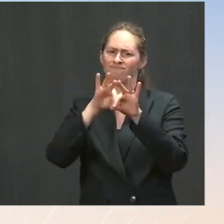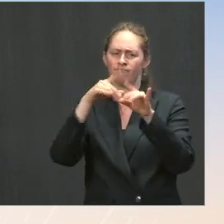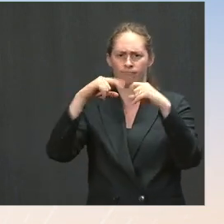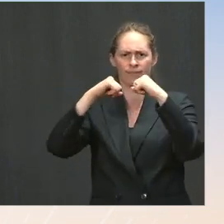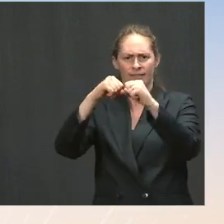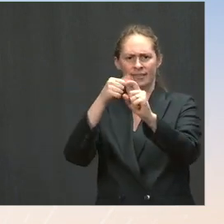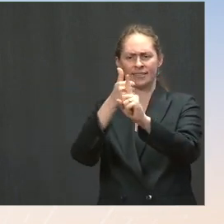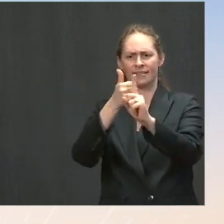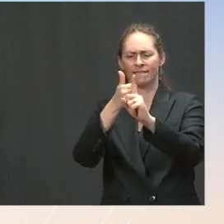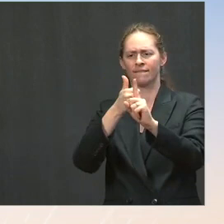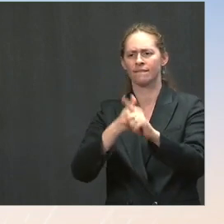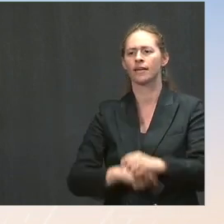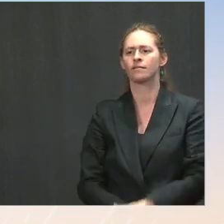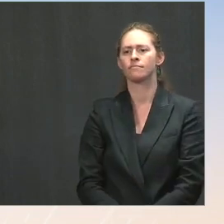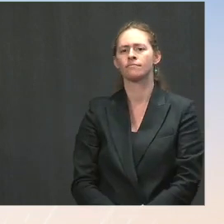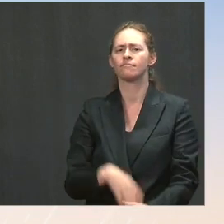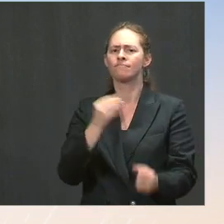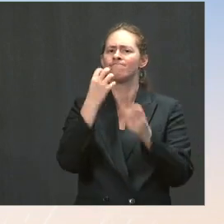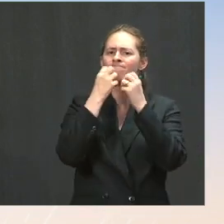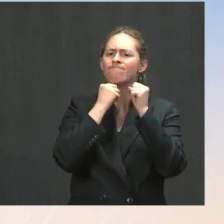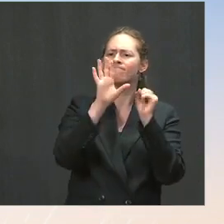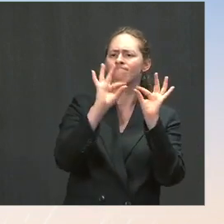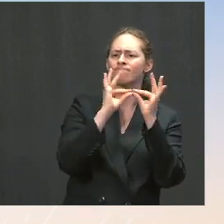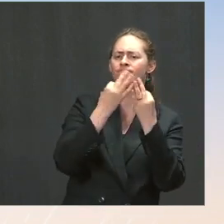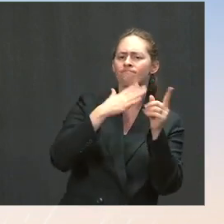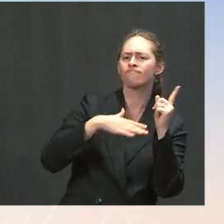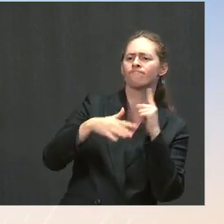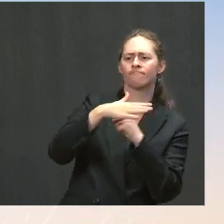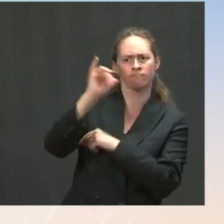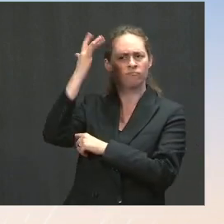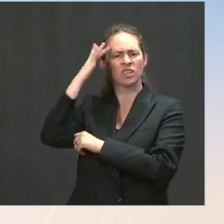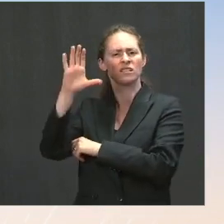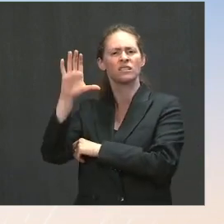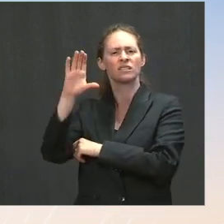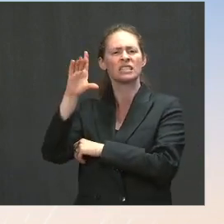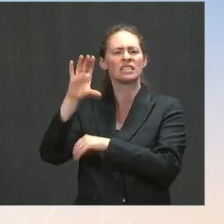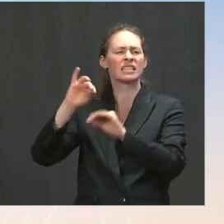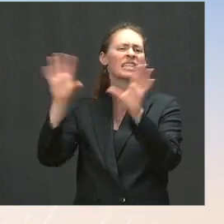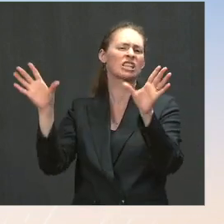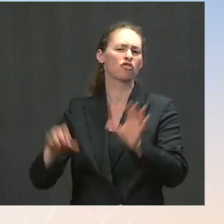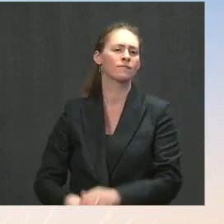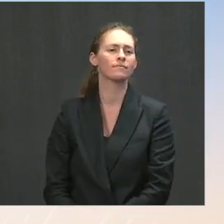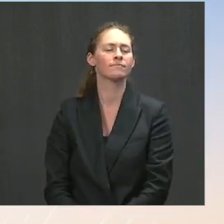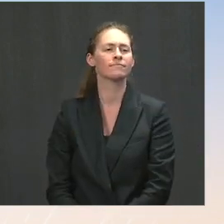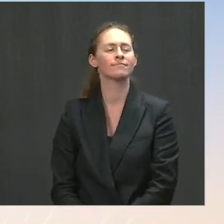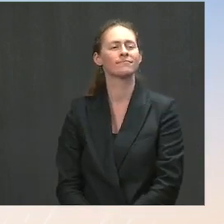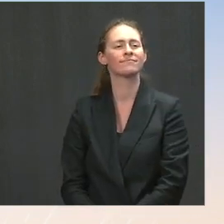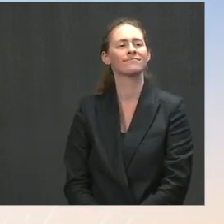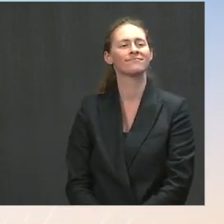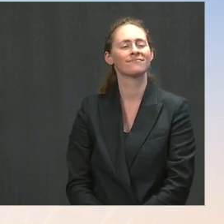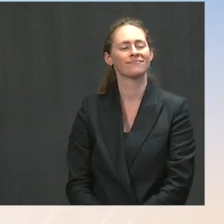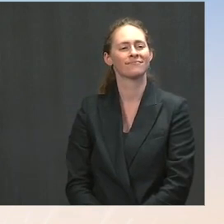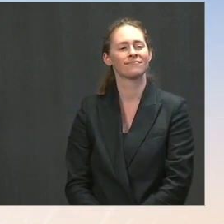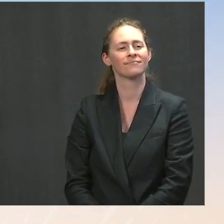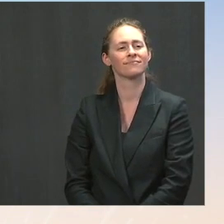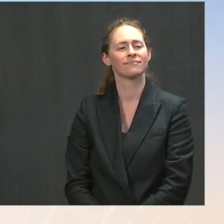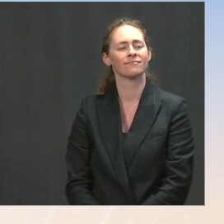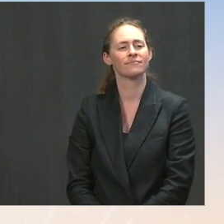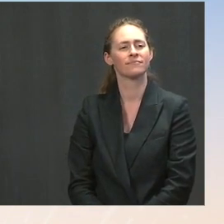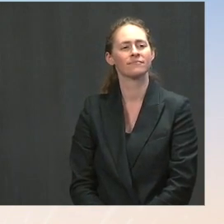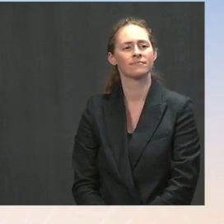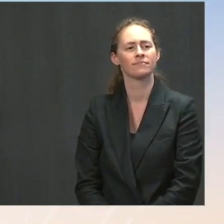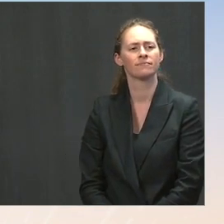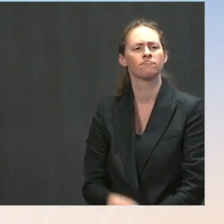that's why the CDC is issuing this guidance. Thank you, Jen. I'll come back to you, April. Go ahead. When was the White House told that this CDC guidance